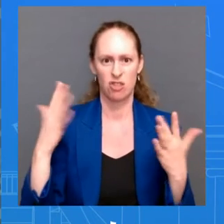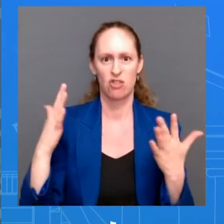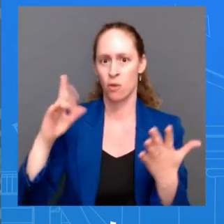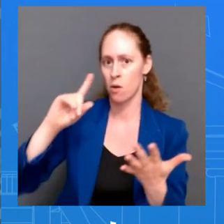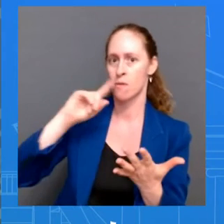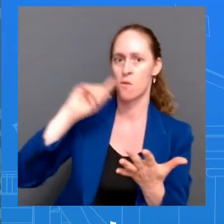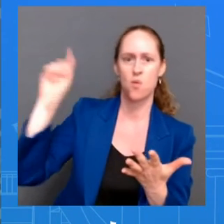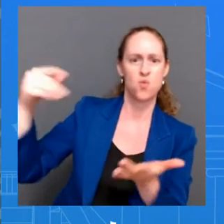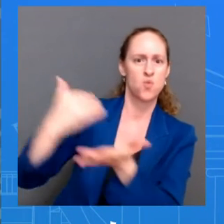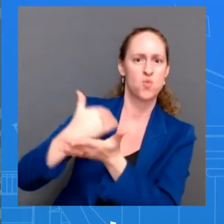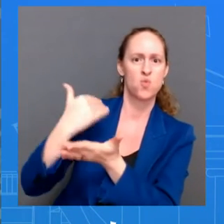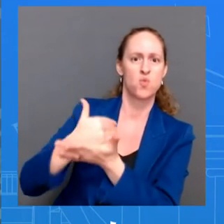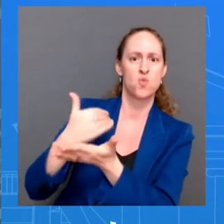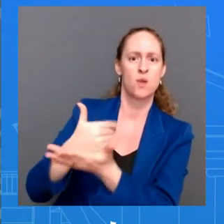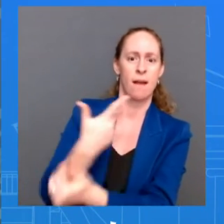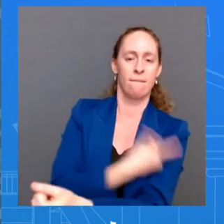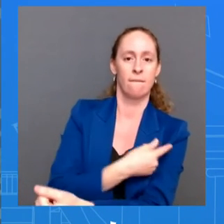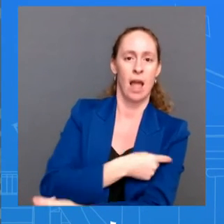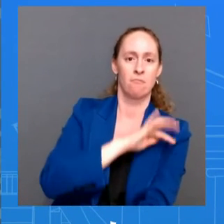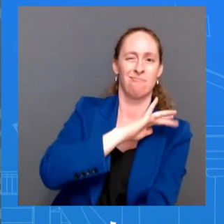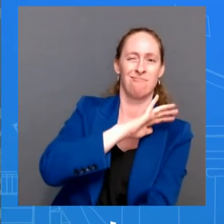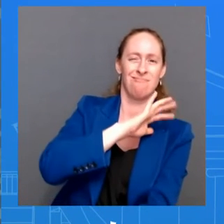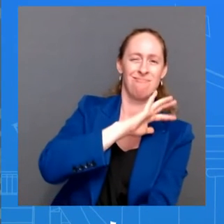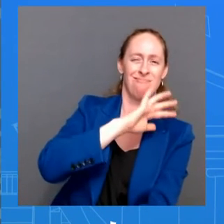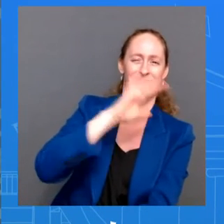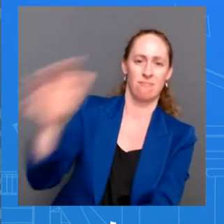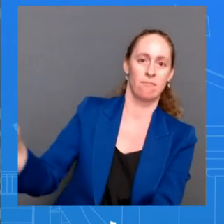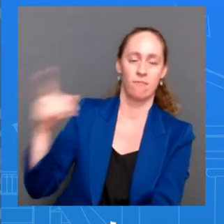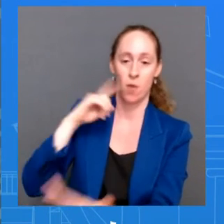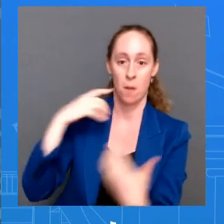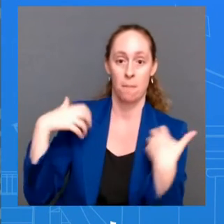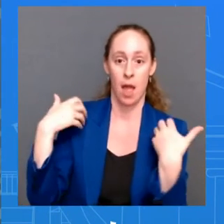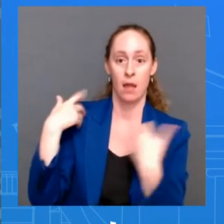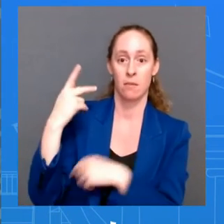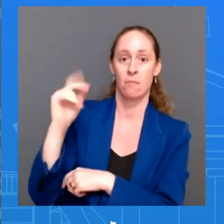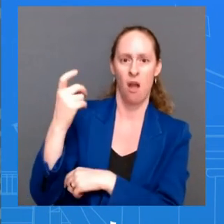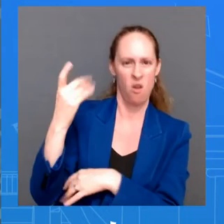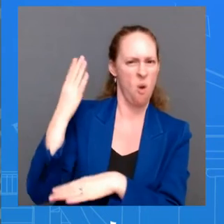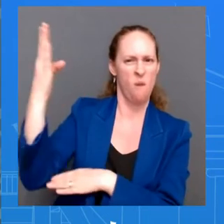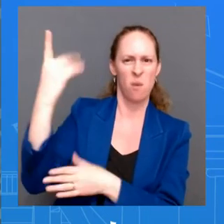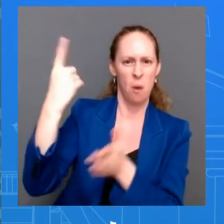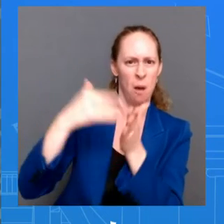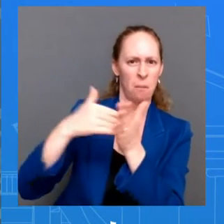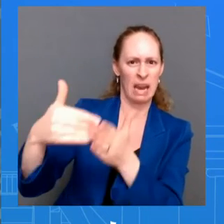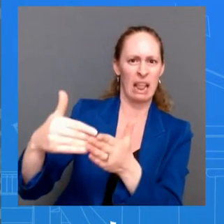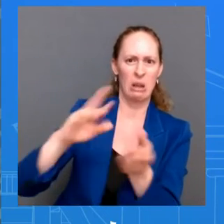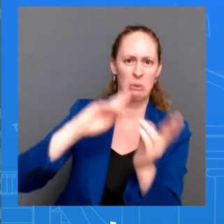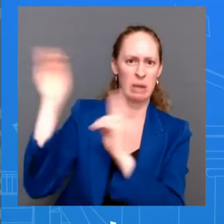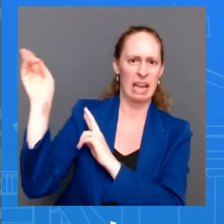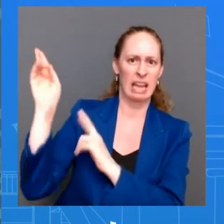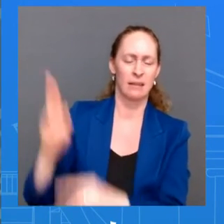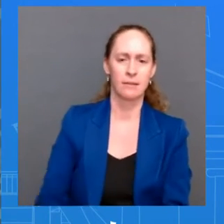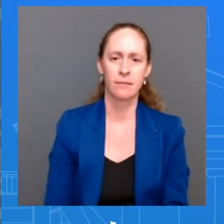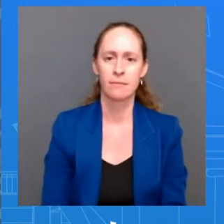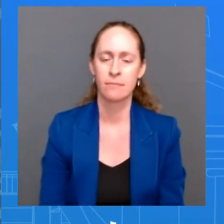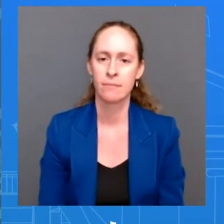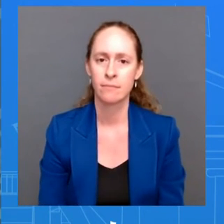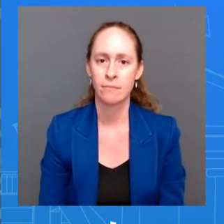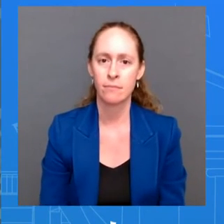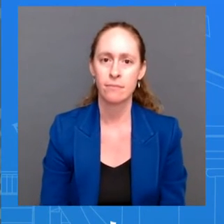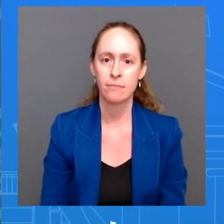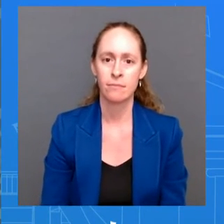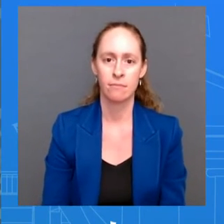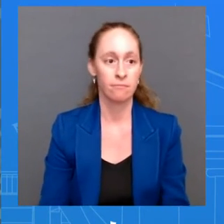1.1 million doses. So HHS will allow jurisdictions to order doses starting today, and we'll ship